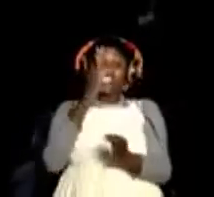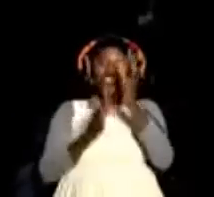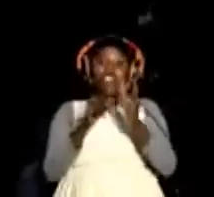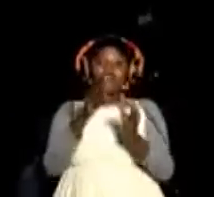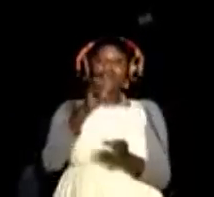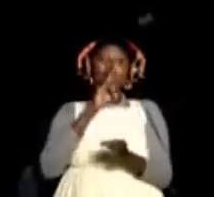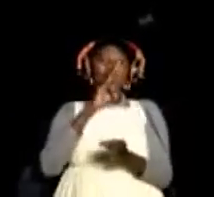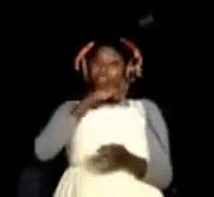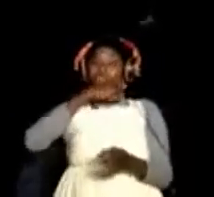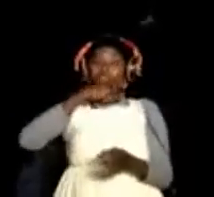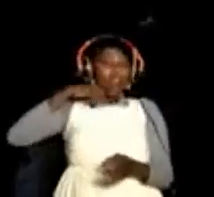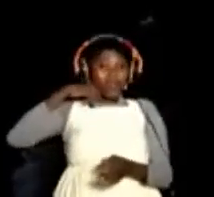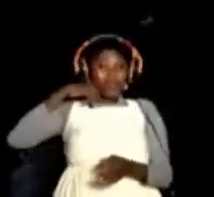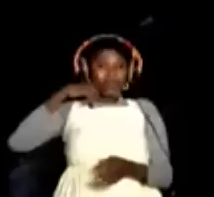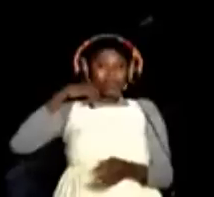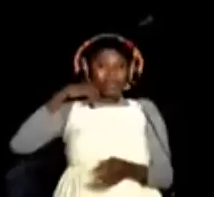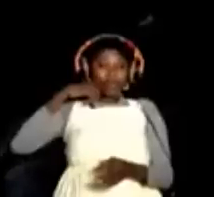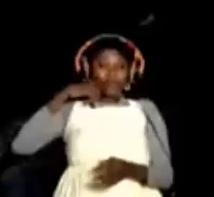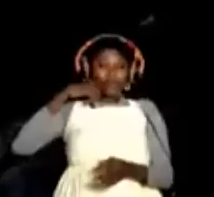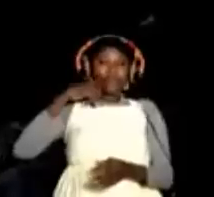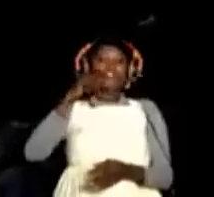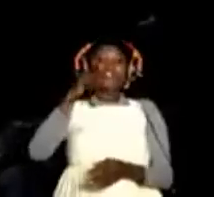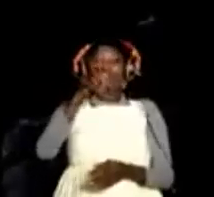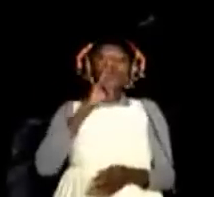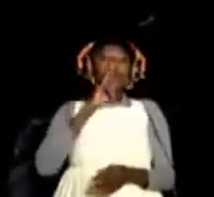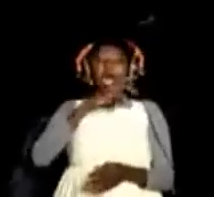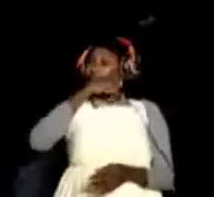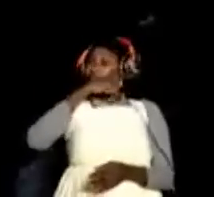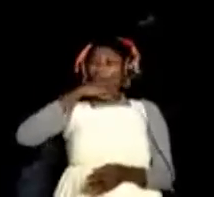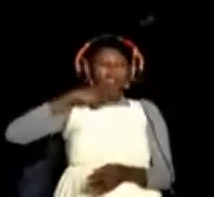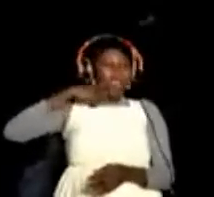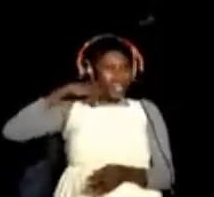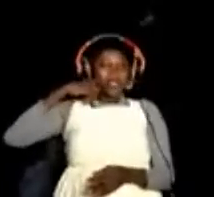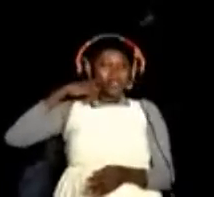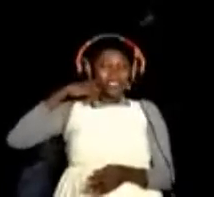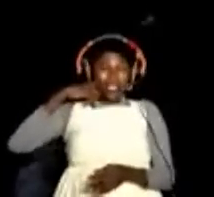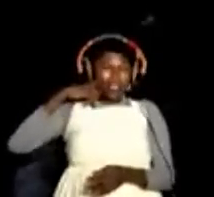feeling dry, you are feeling dry,